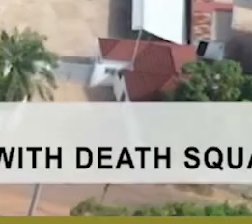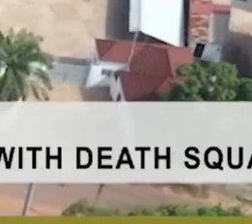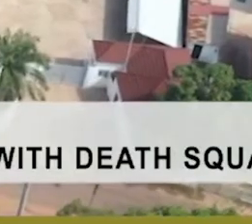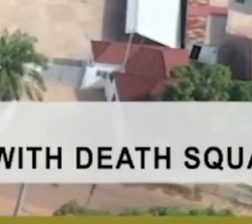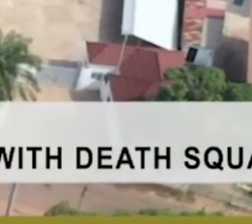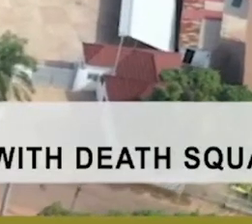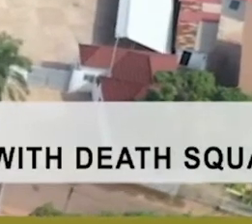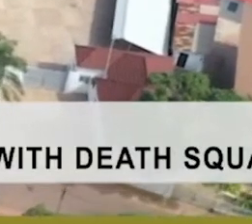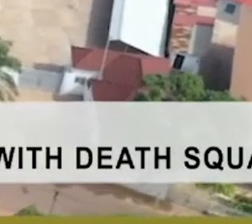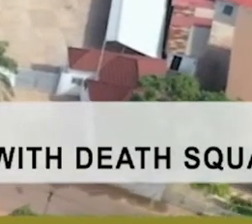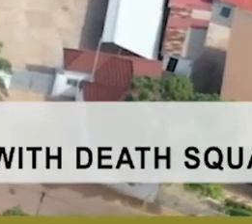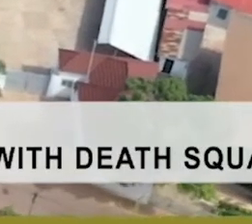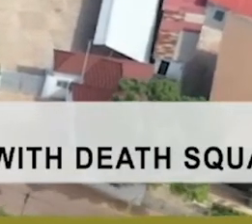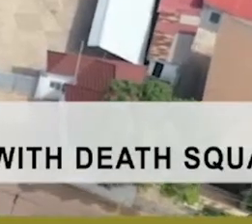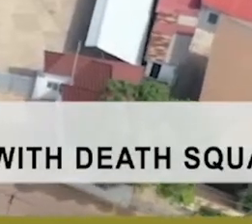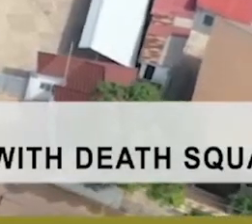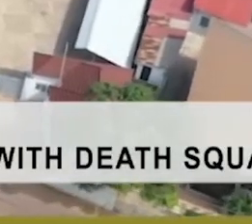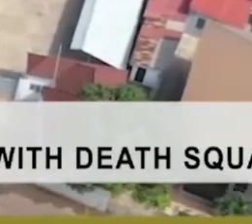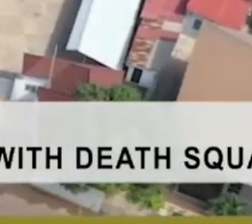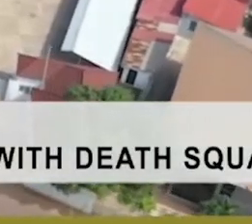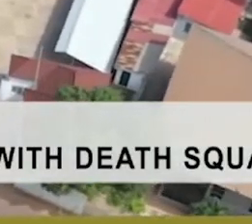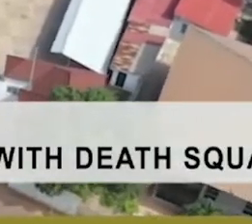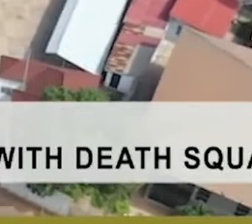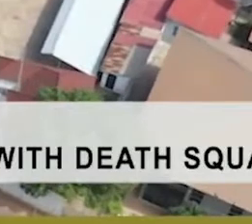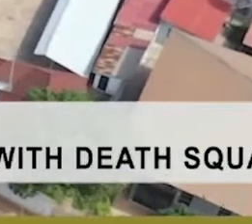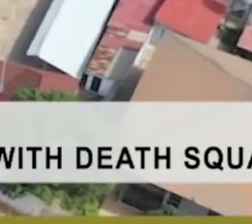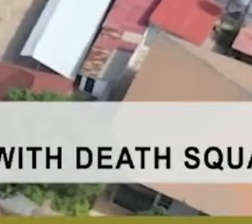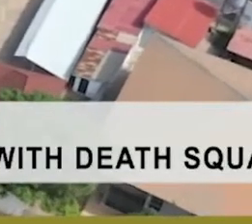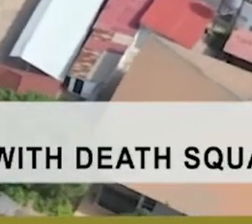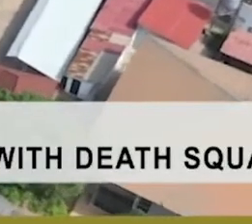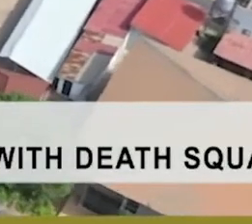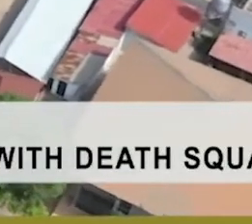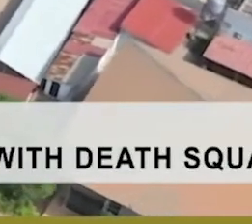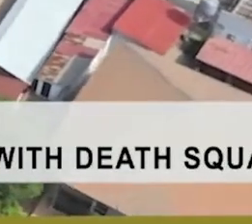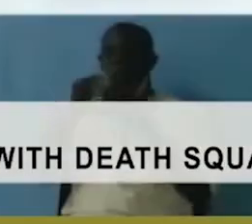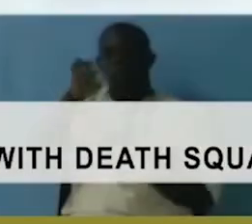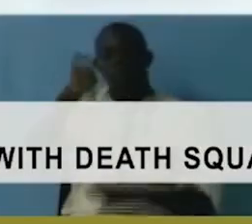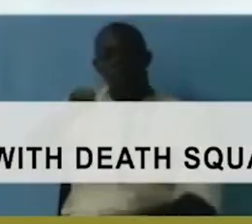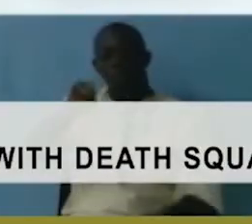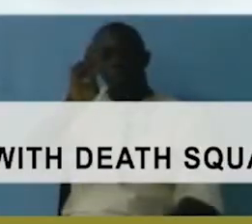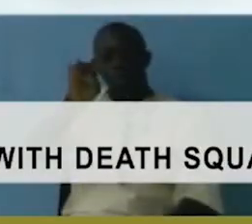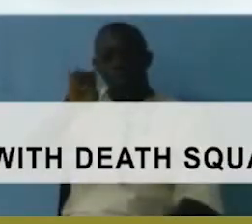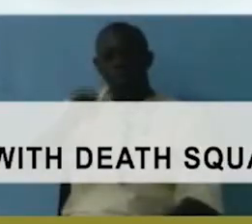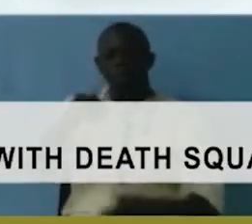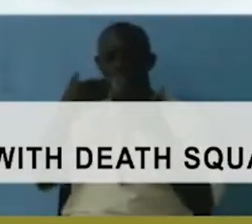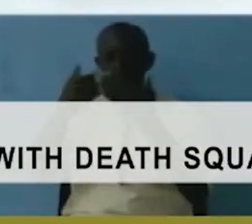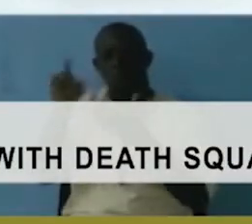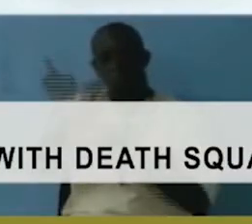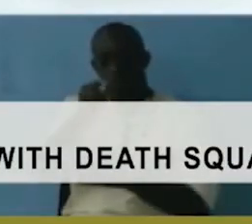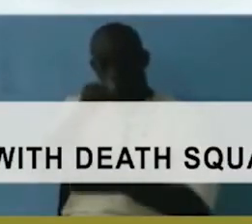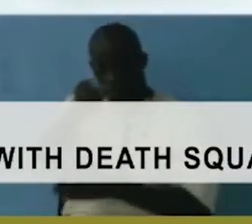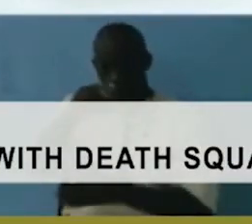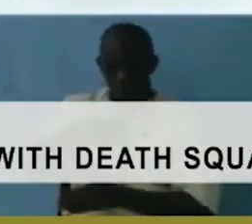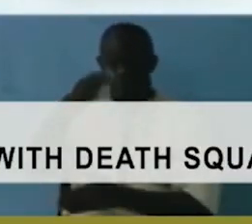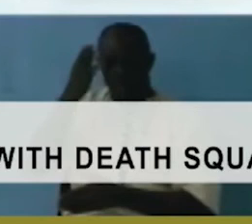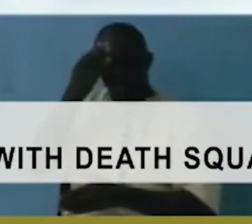Intelligence Agency on March 23, 2006, 2 days after the first torture session. These torture sessions include a severe